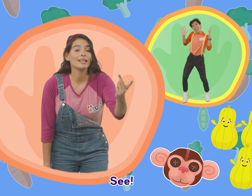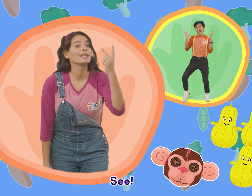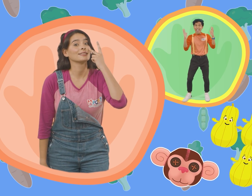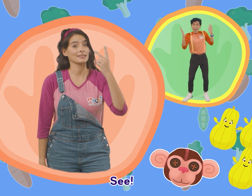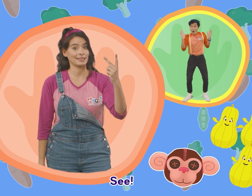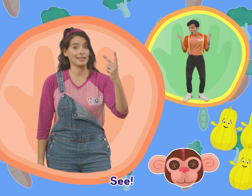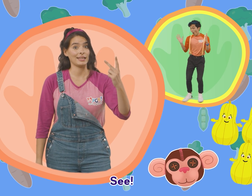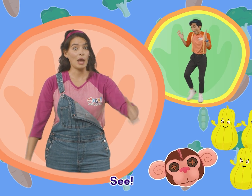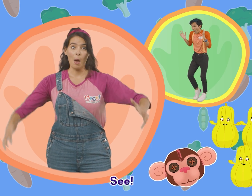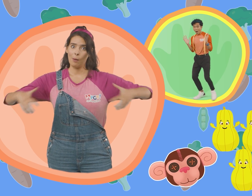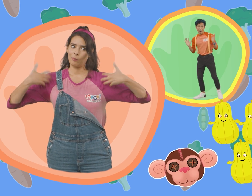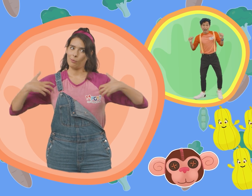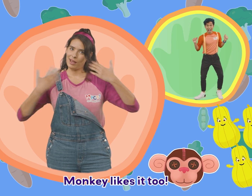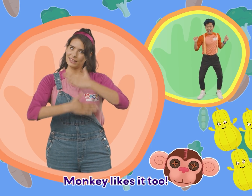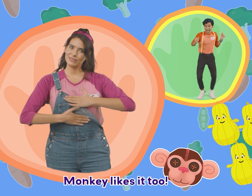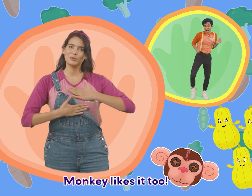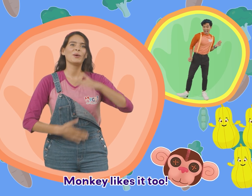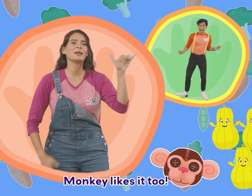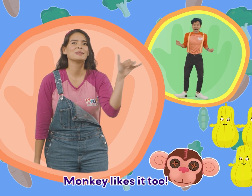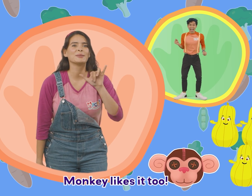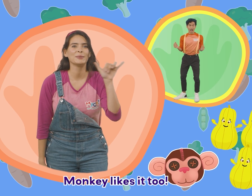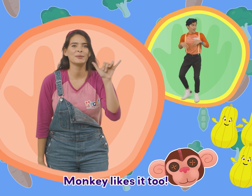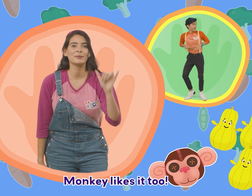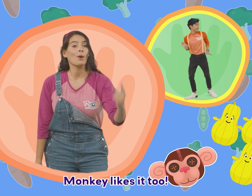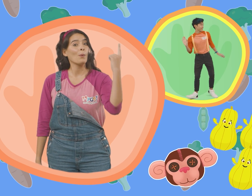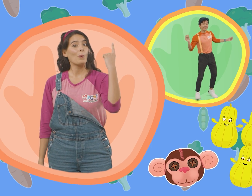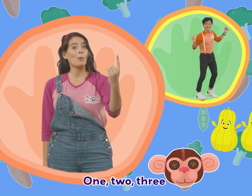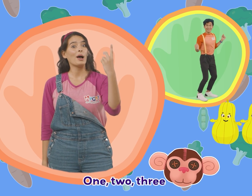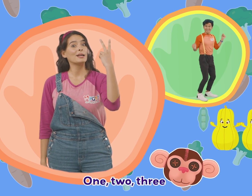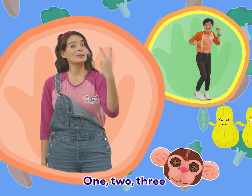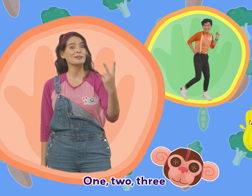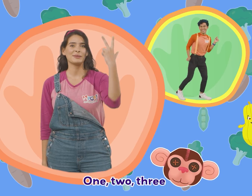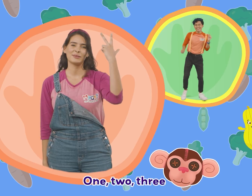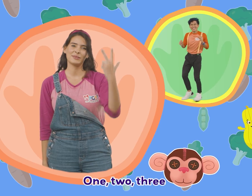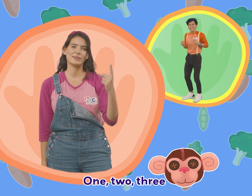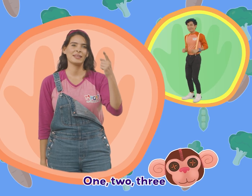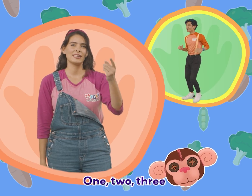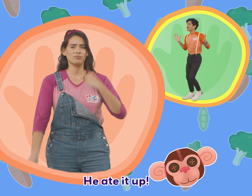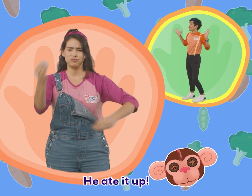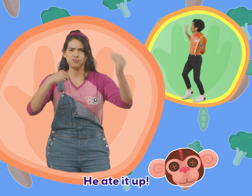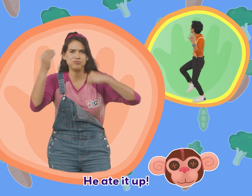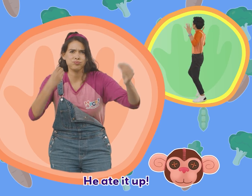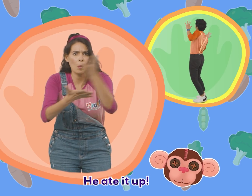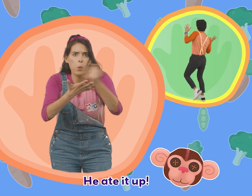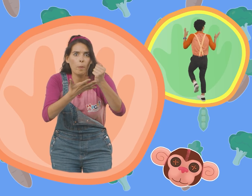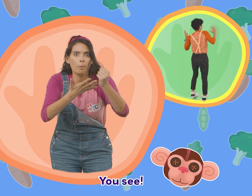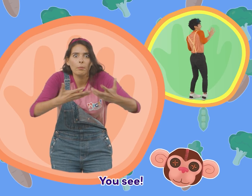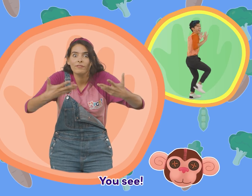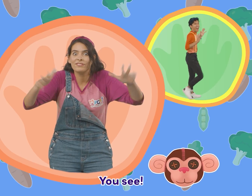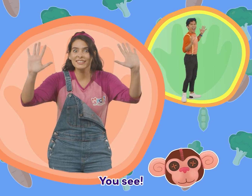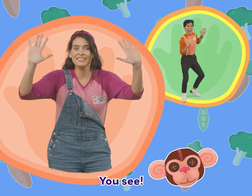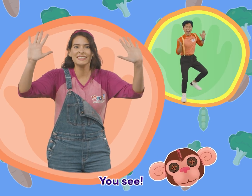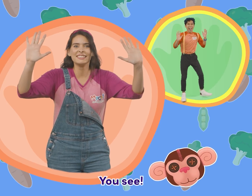See, see, monkey likes it too. One, two, three, he ate it up,